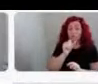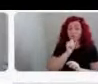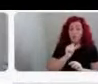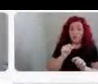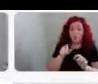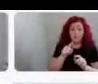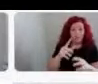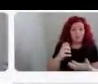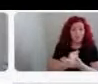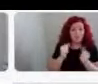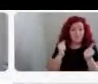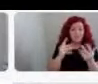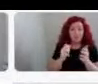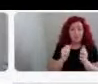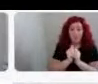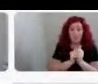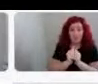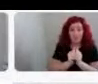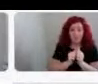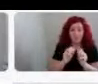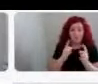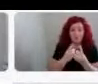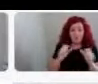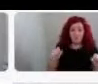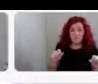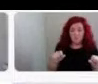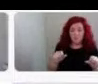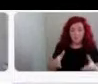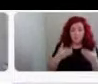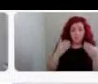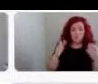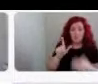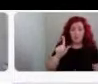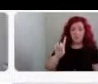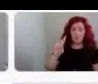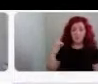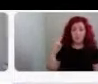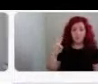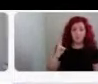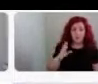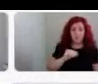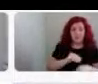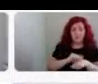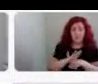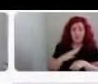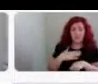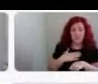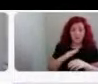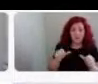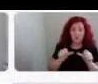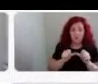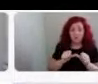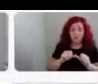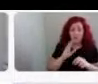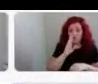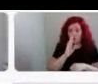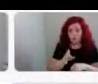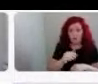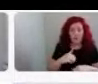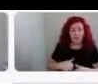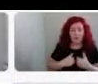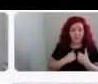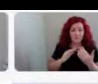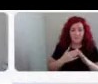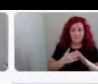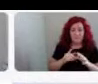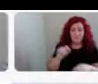possible the proposed ld-17 affects my neighborhood directly i live in the city of tucson and